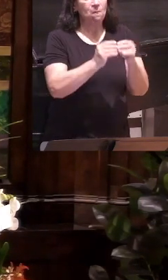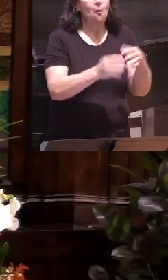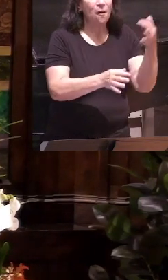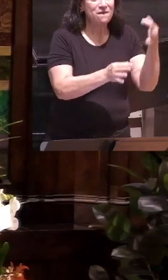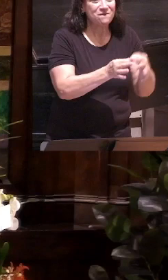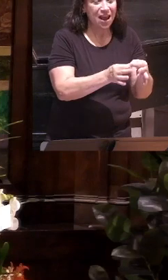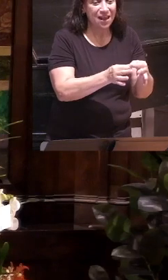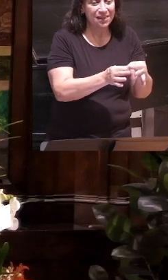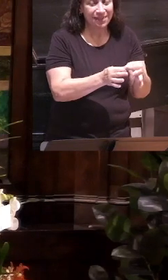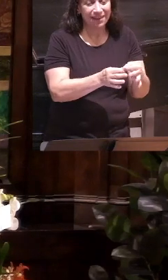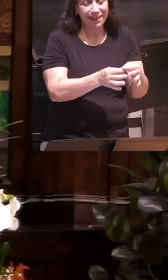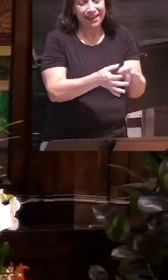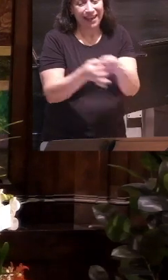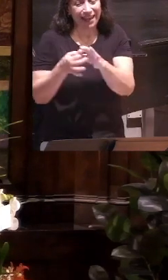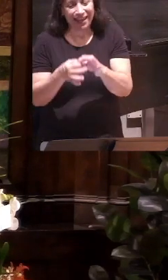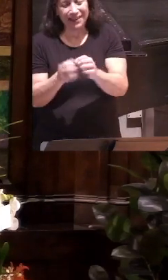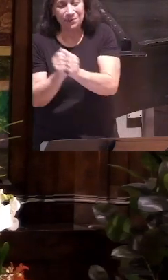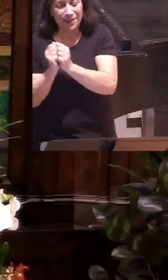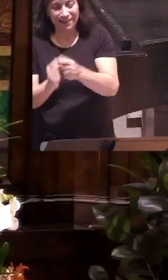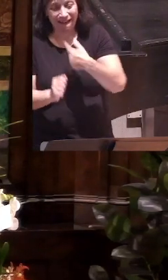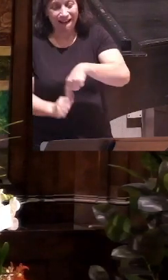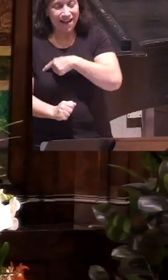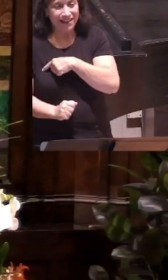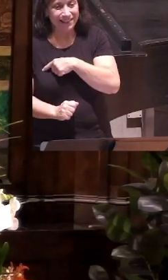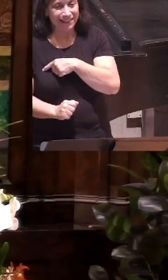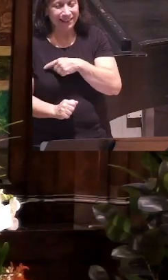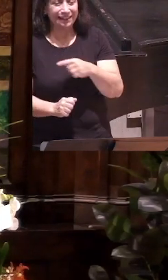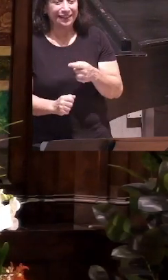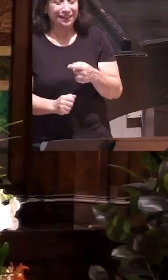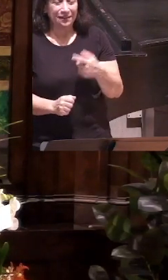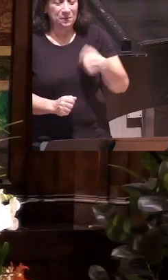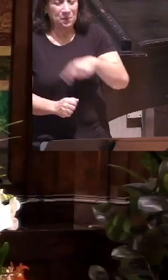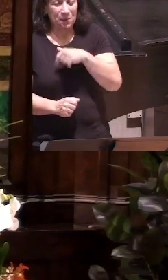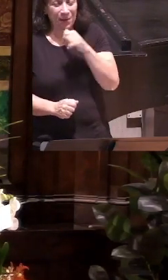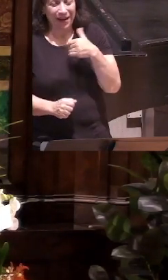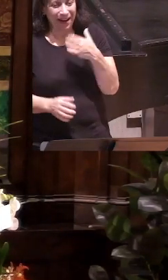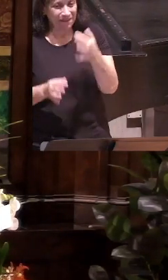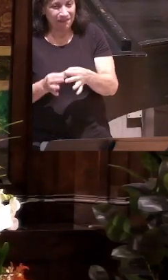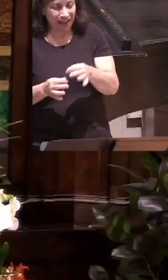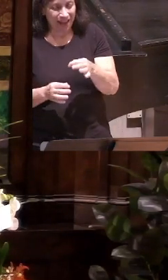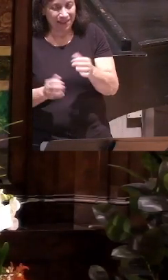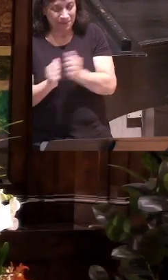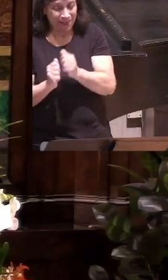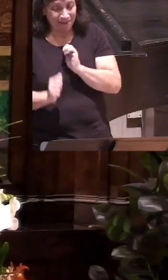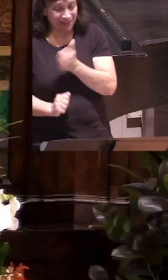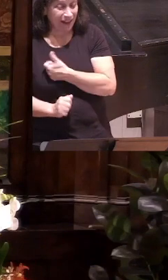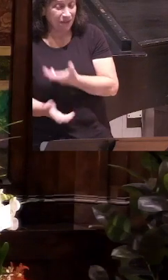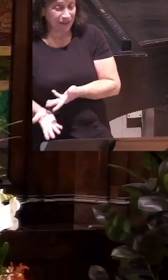faith in us than we sometimes do in ourselves.